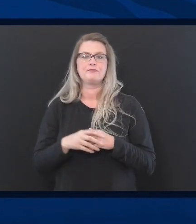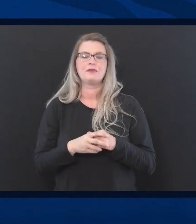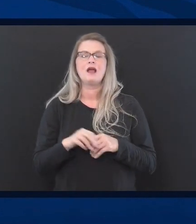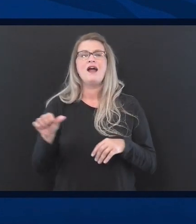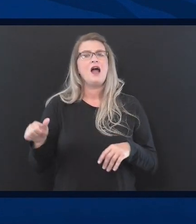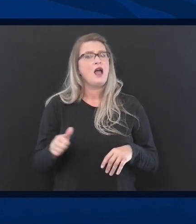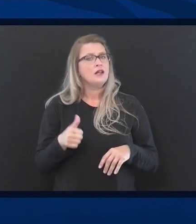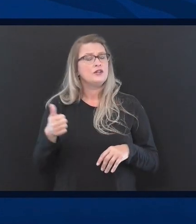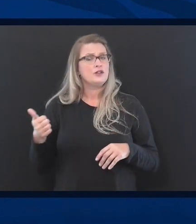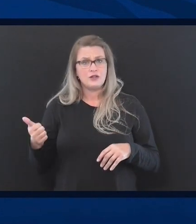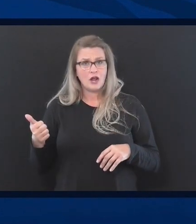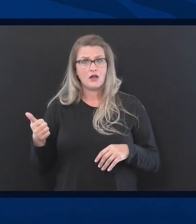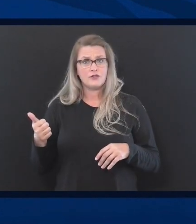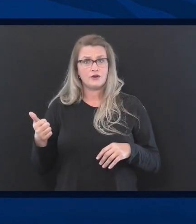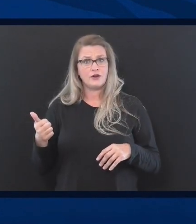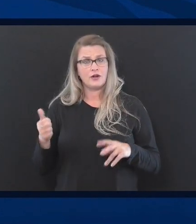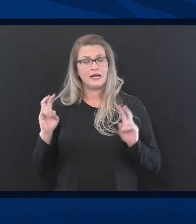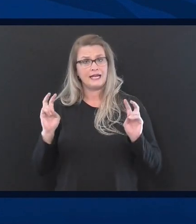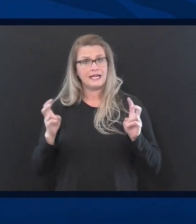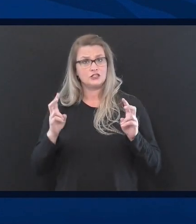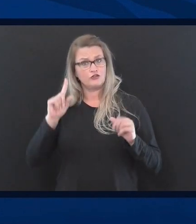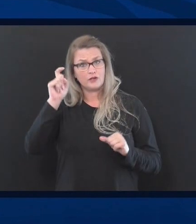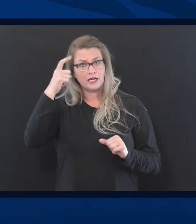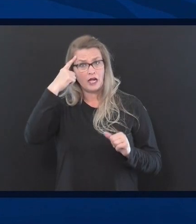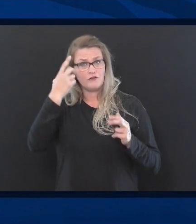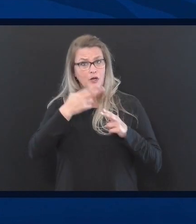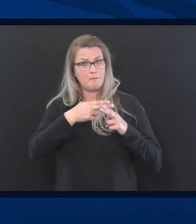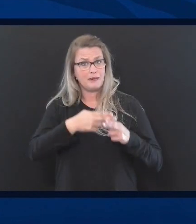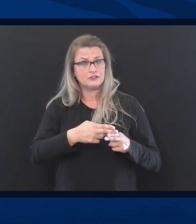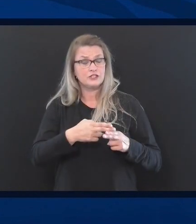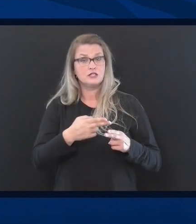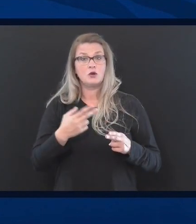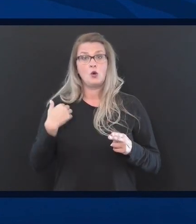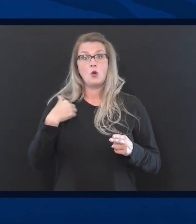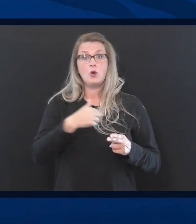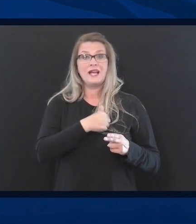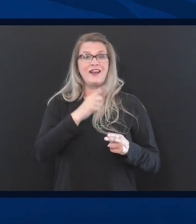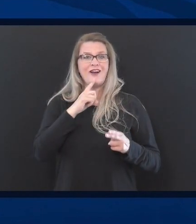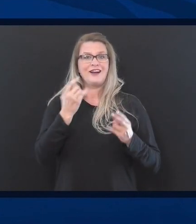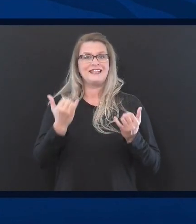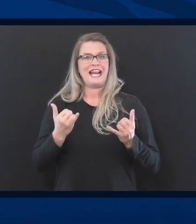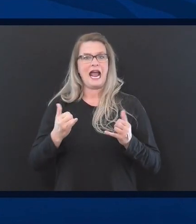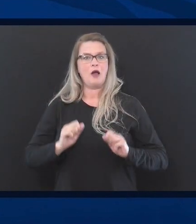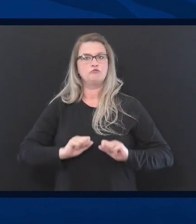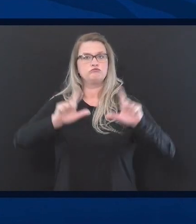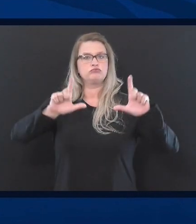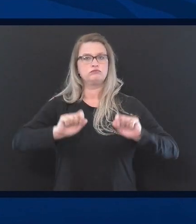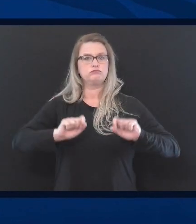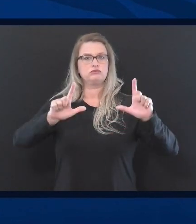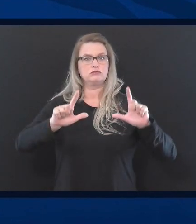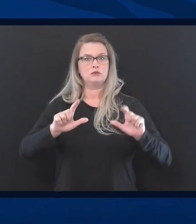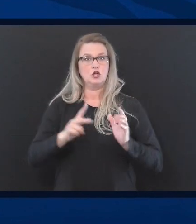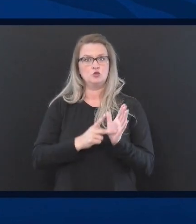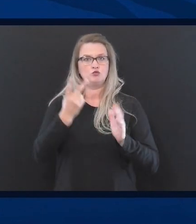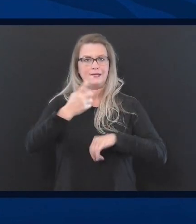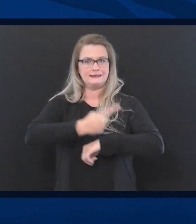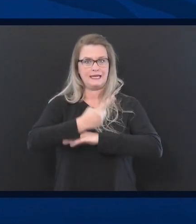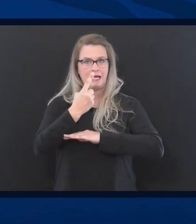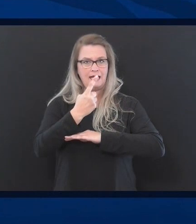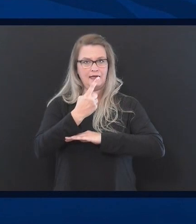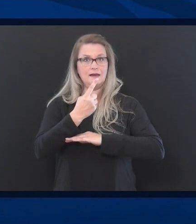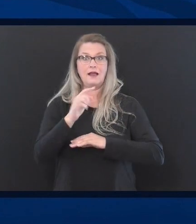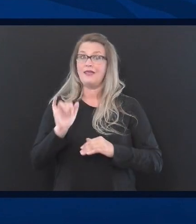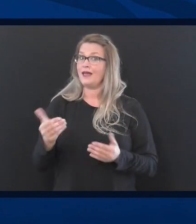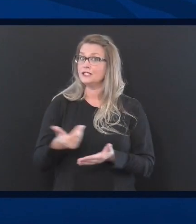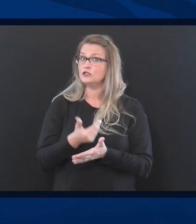other issue that the governor talked about is that we are now refreshing our data twice a day. And this is something new